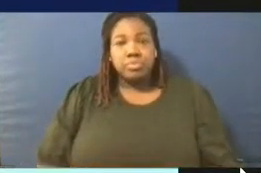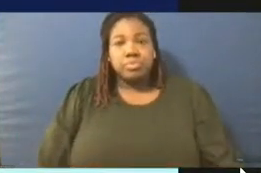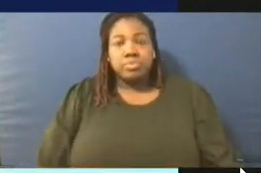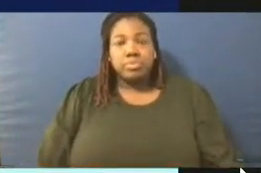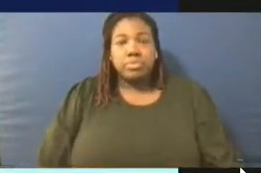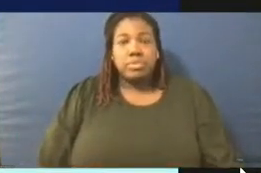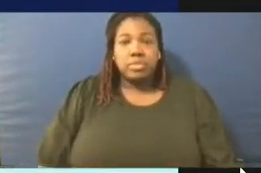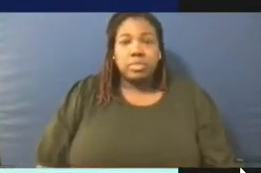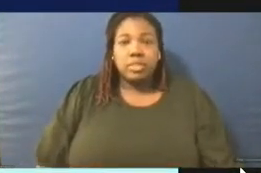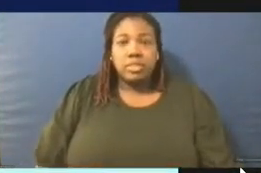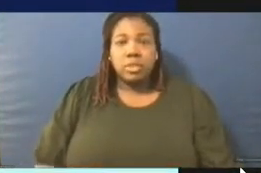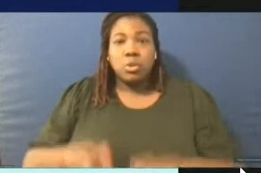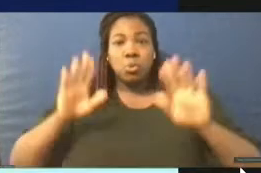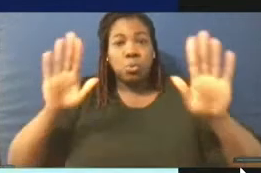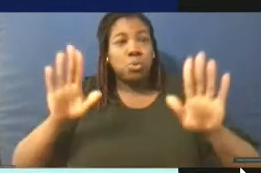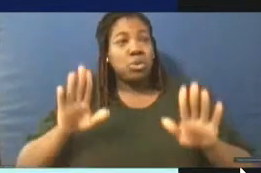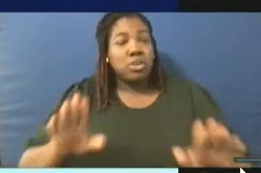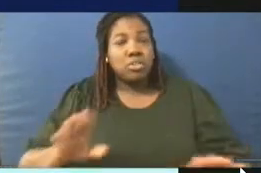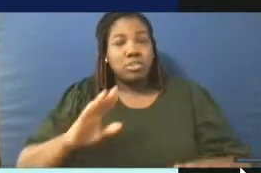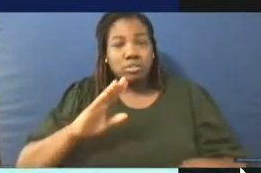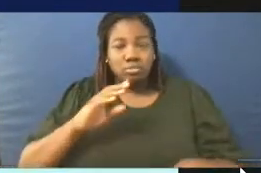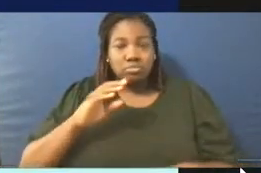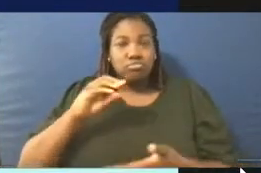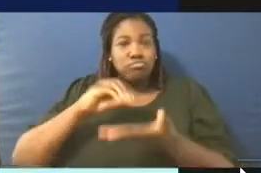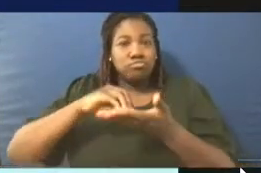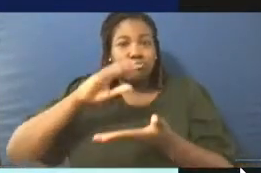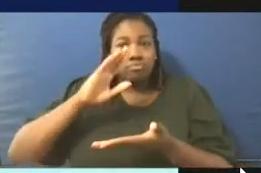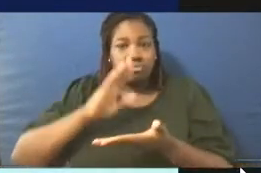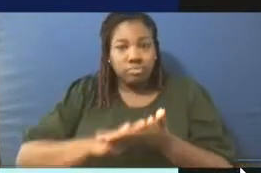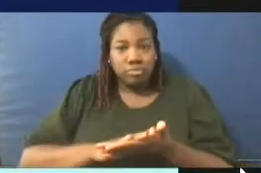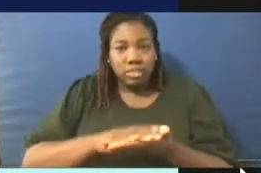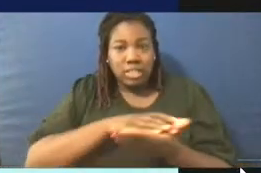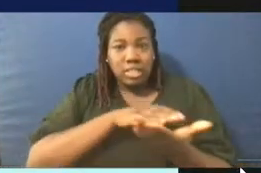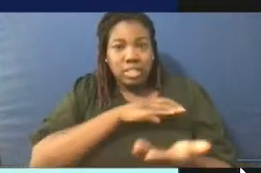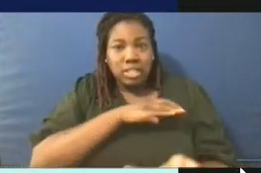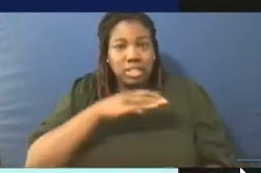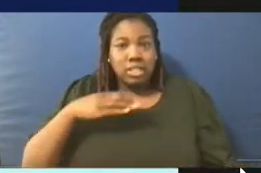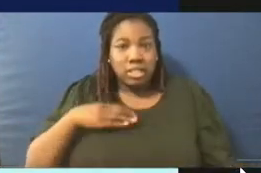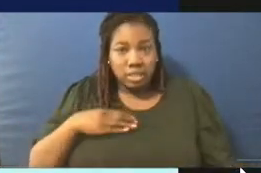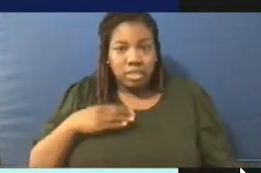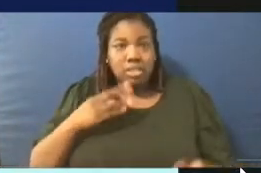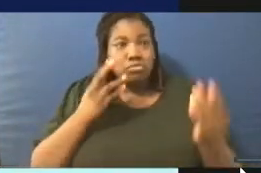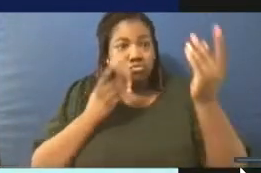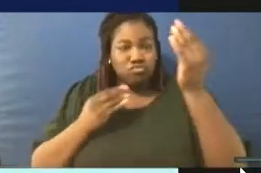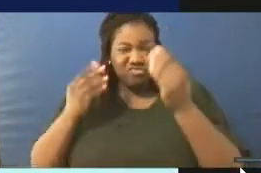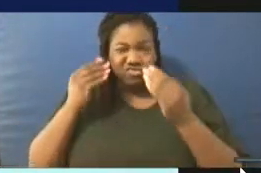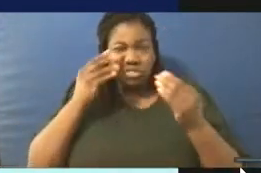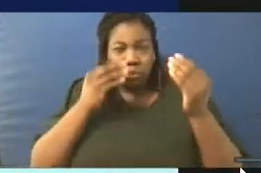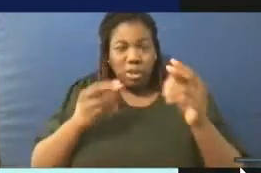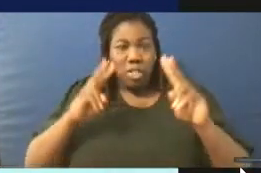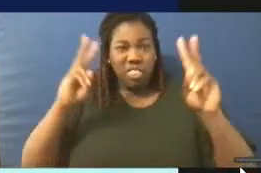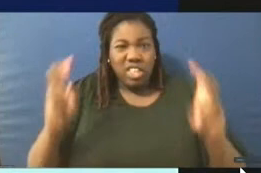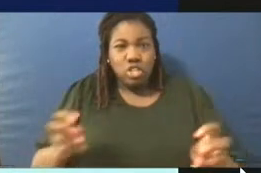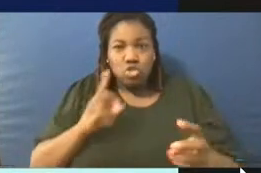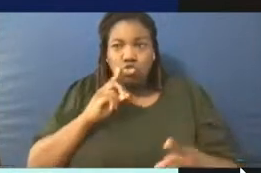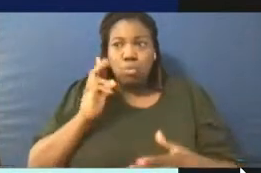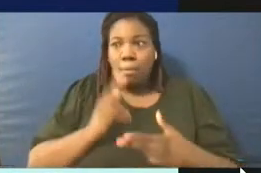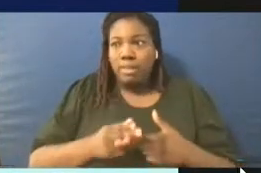Okay, wonderful. All noted. We'll ask the subcommittees again to consider the issues that have been raised so far in the